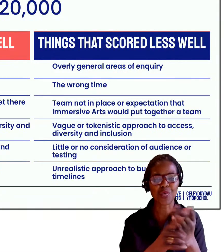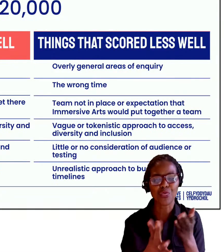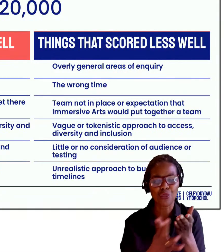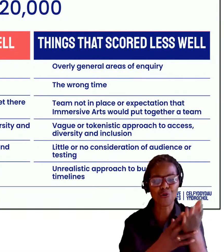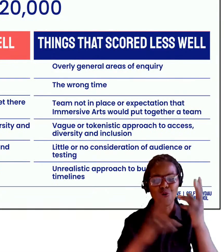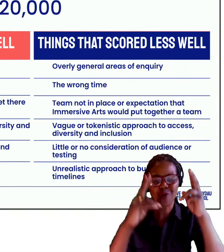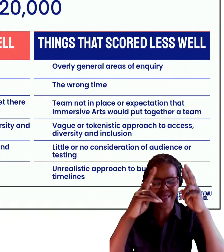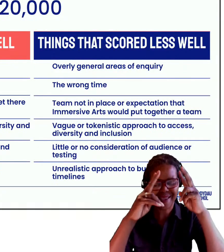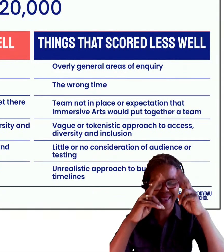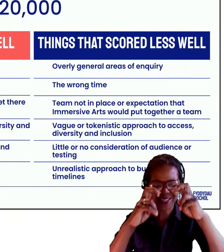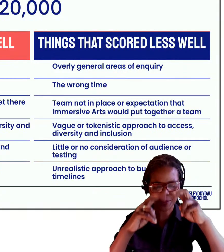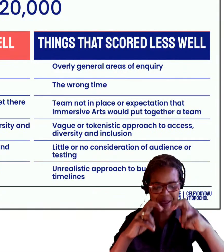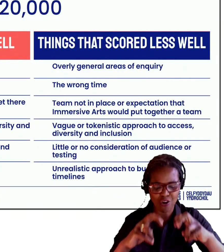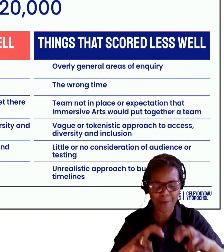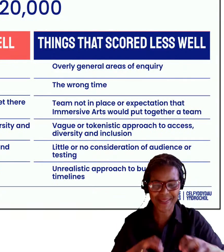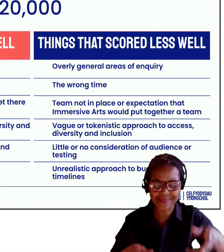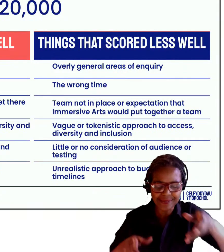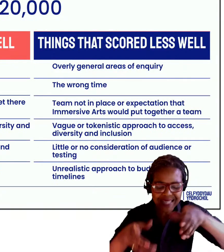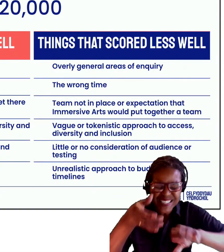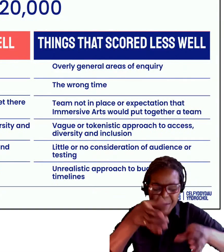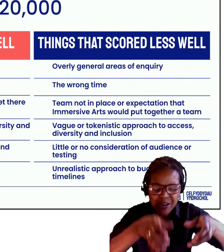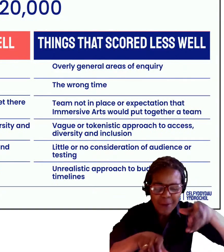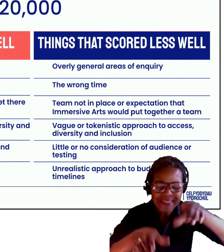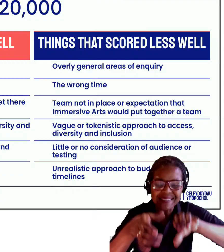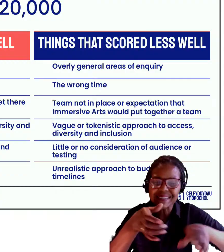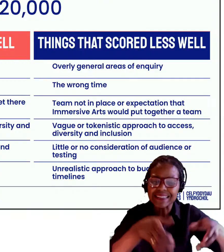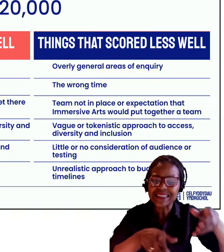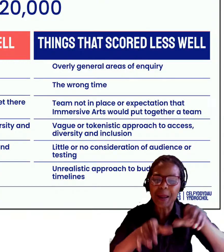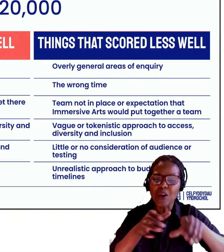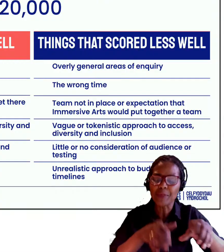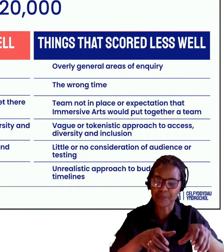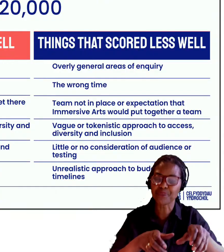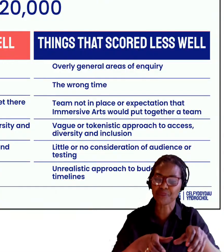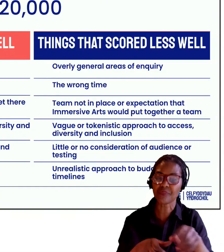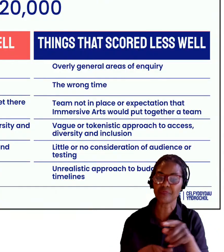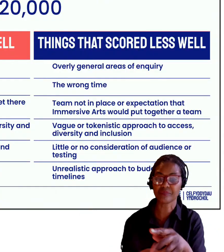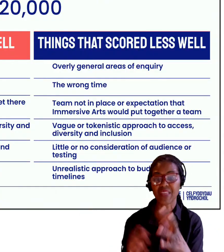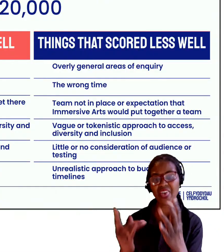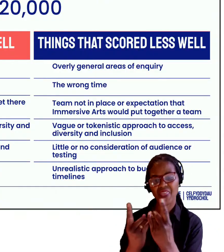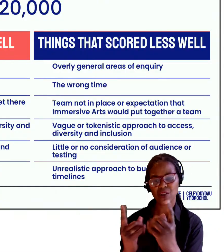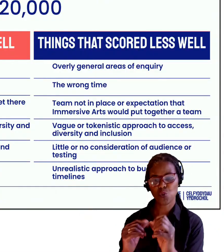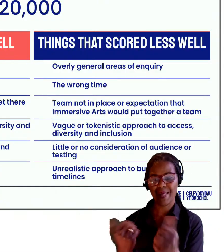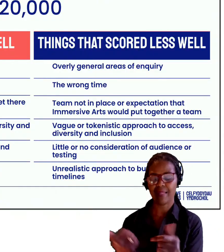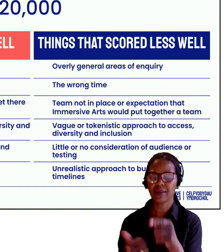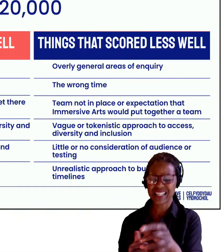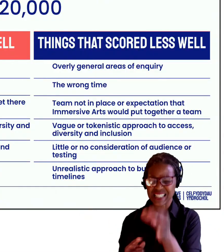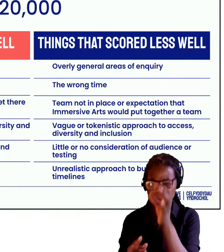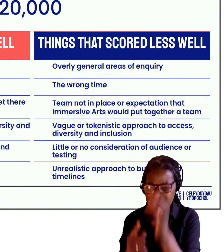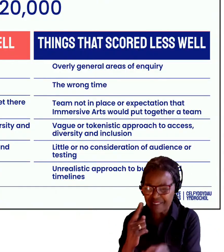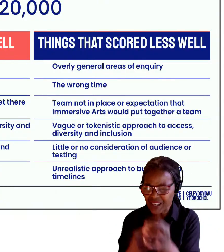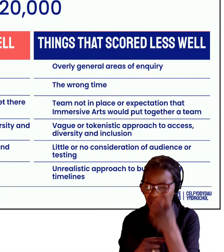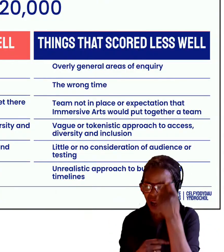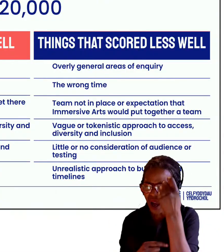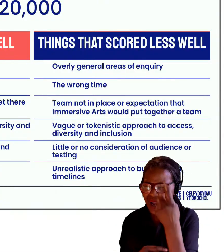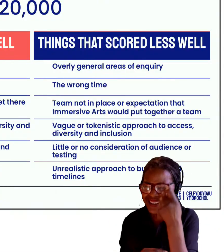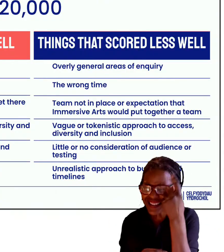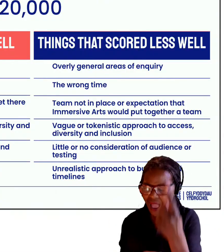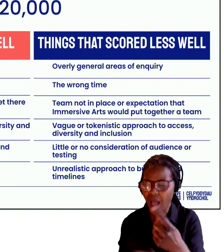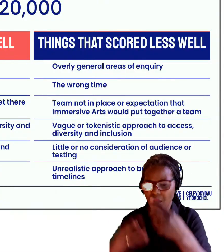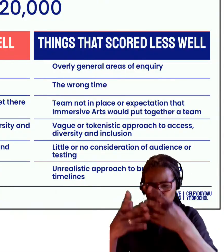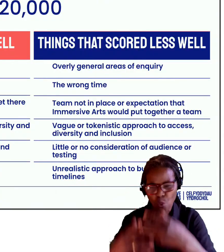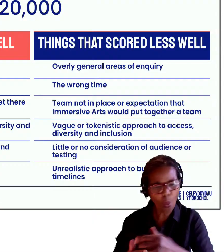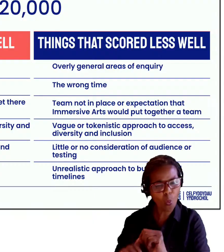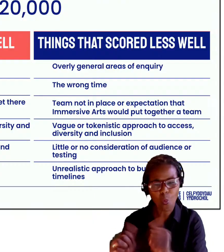So yeah, with experiment, things that scored well, specific ideas. So well-developed concepts that were ready to start